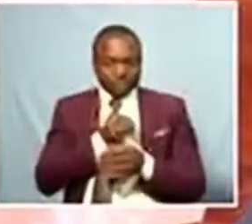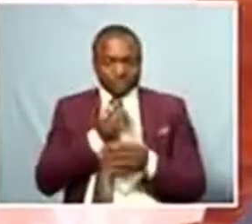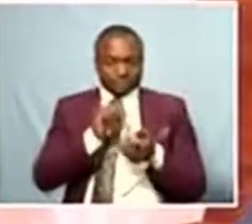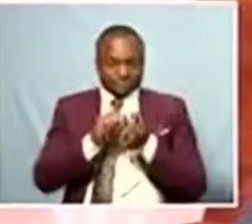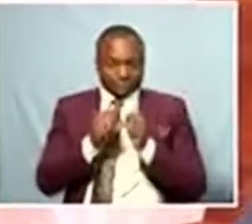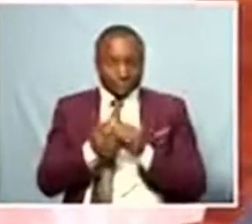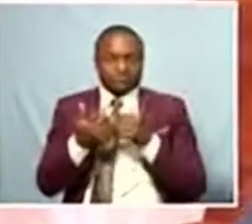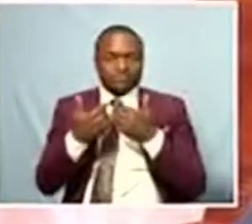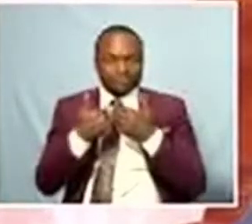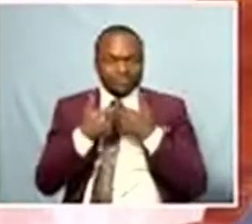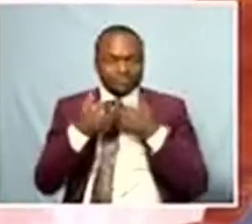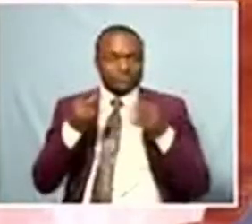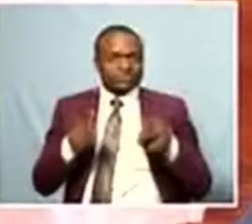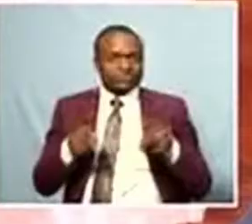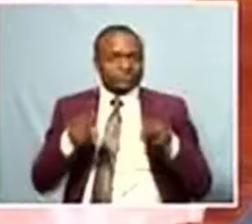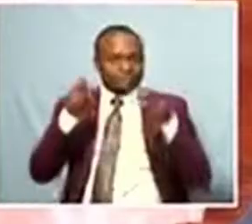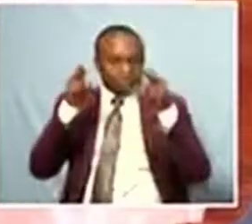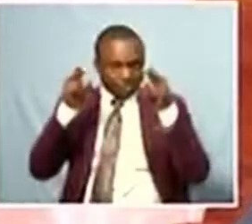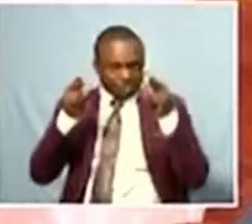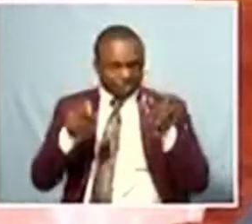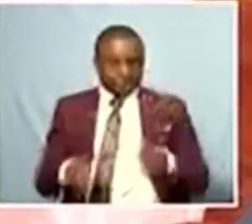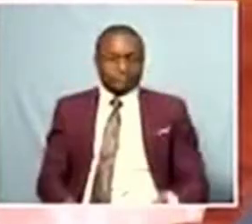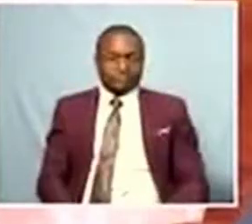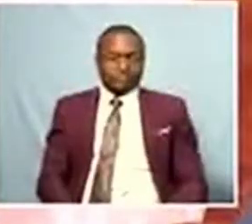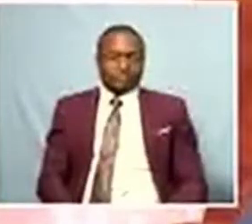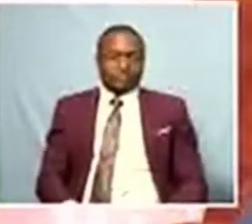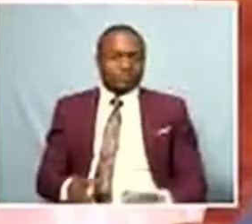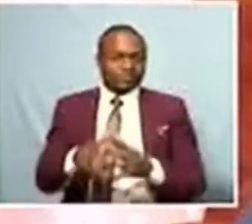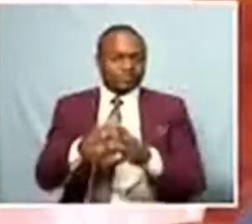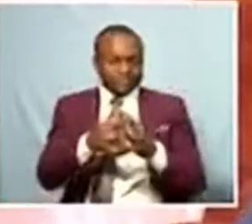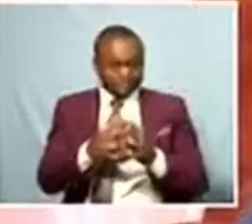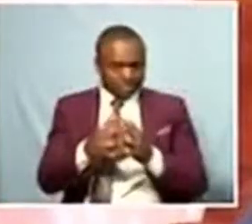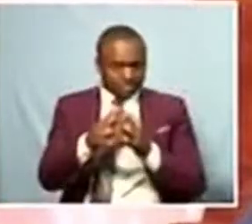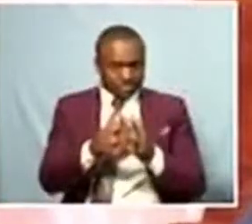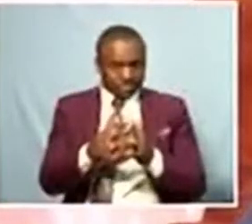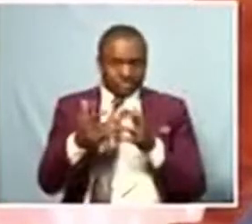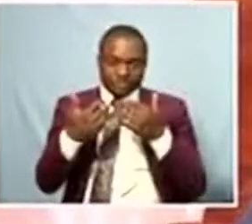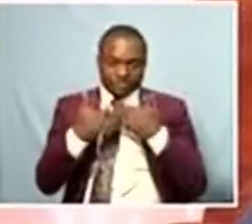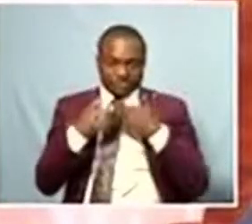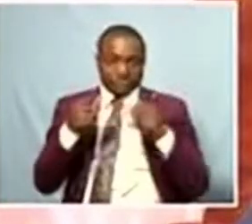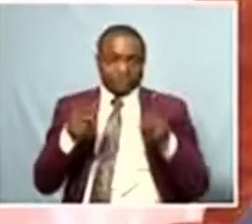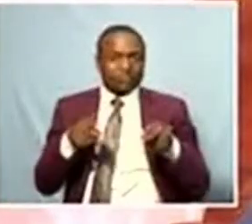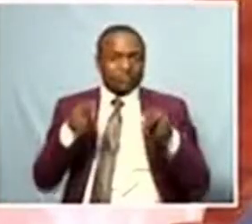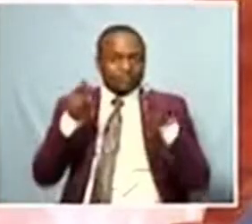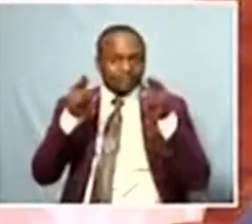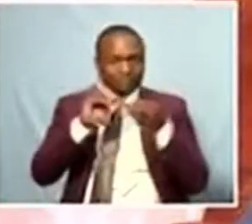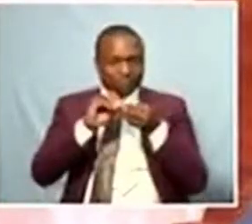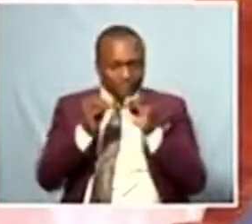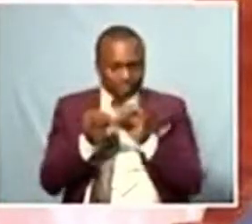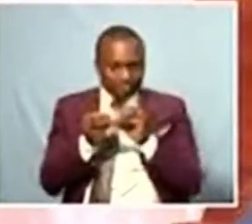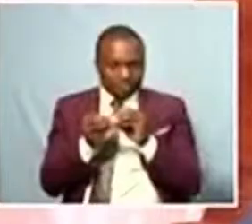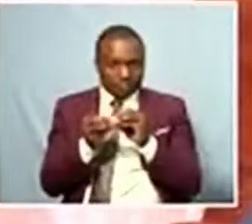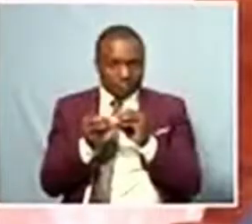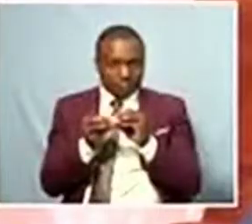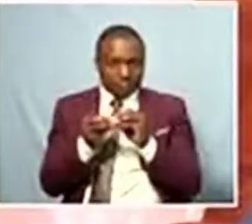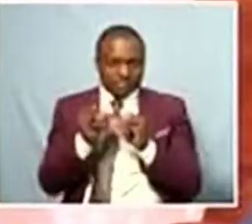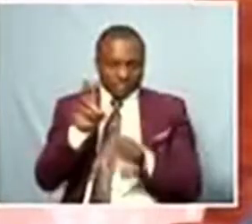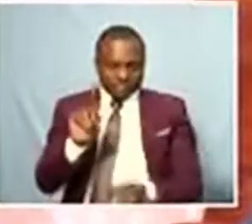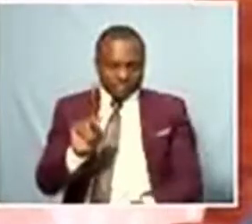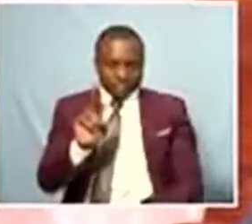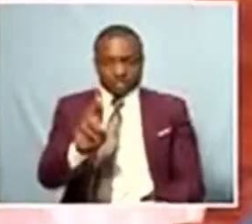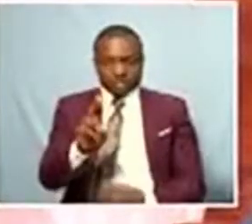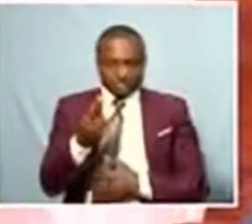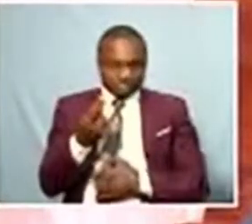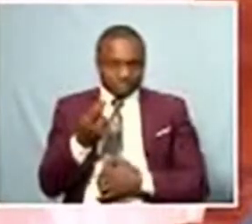have a high, in the case of the United States of America, we have a high number of no returns